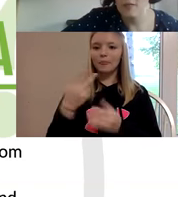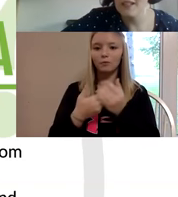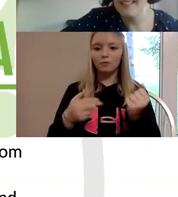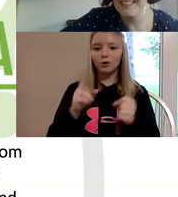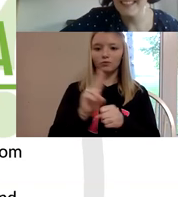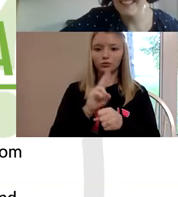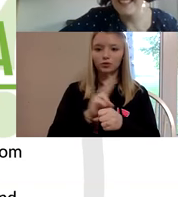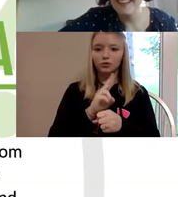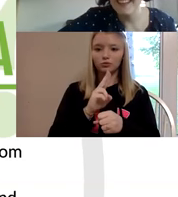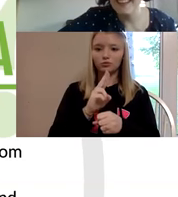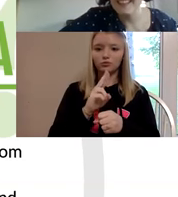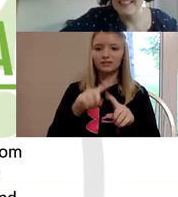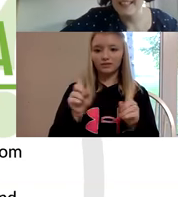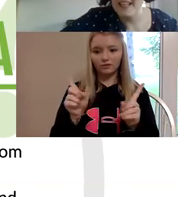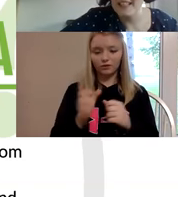Cannabis